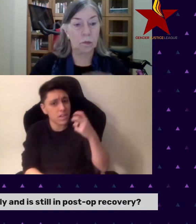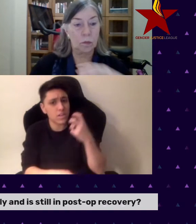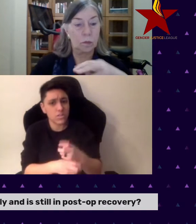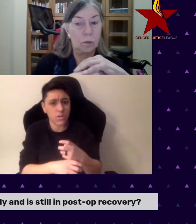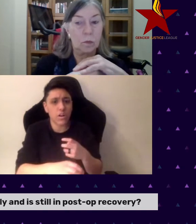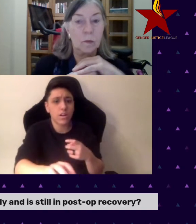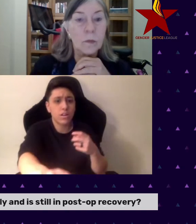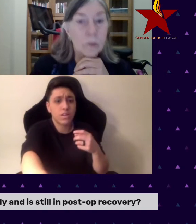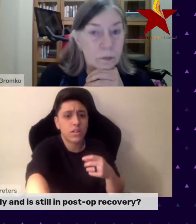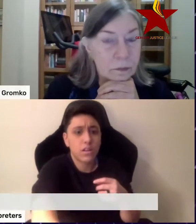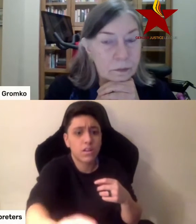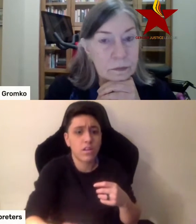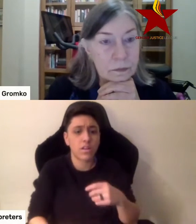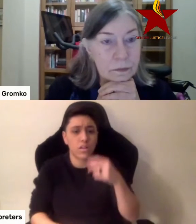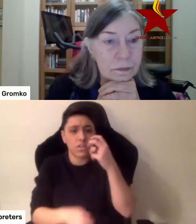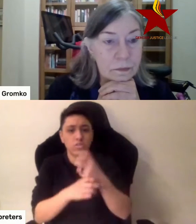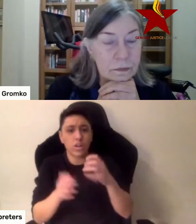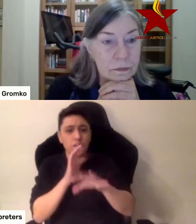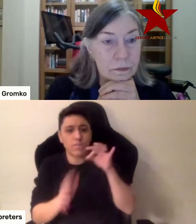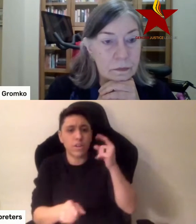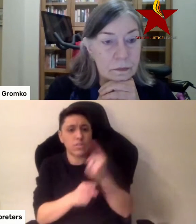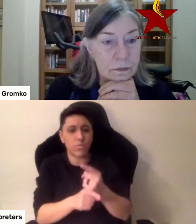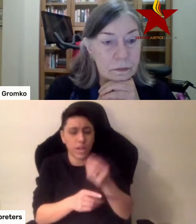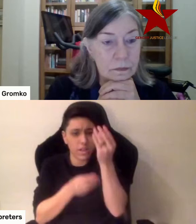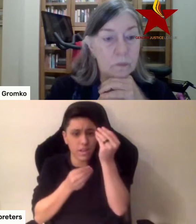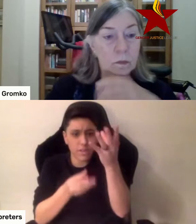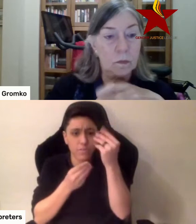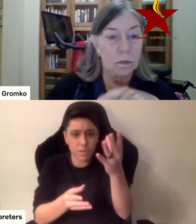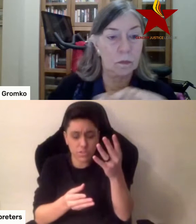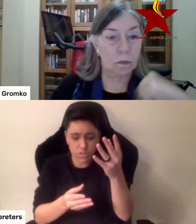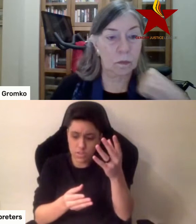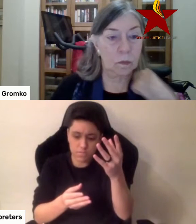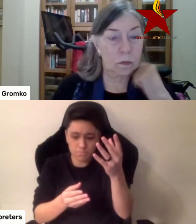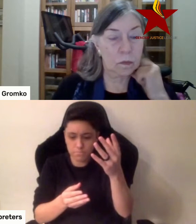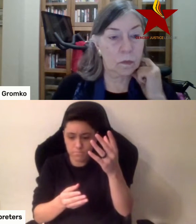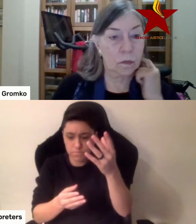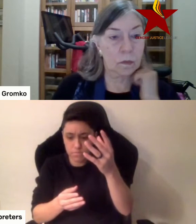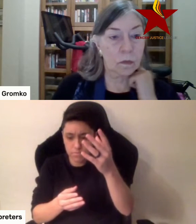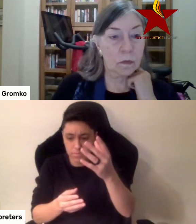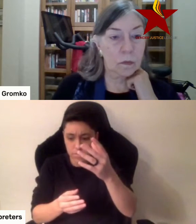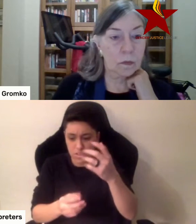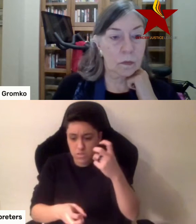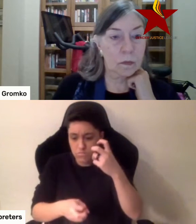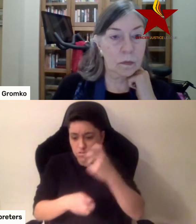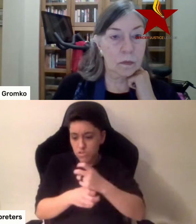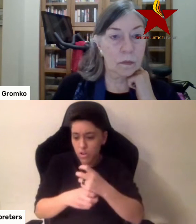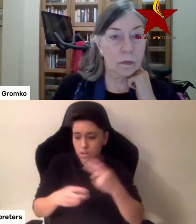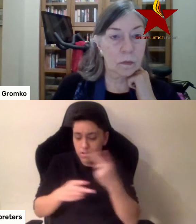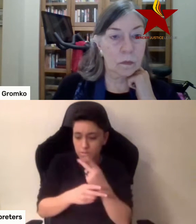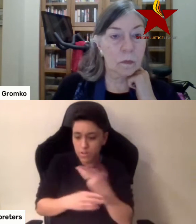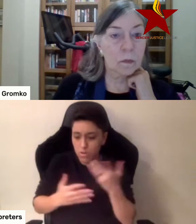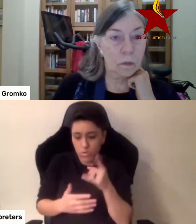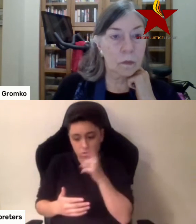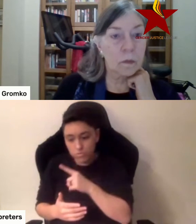all that information out there to kind of sift through what is real and what is for show and what is really happening out